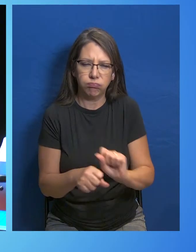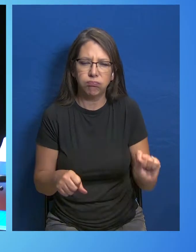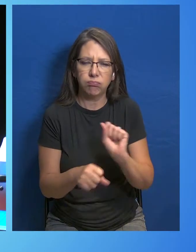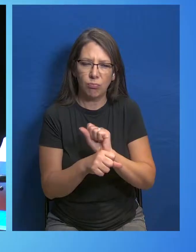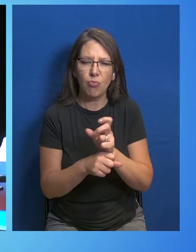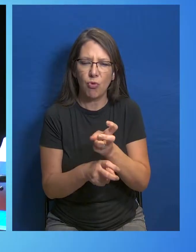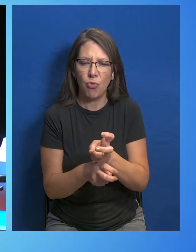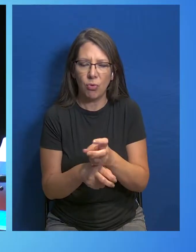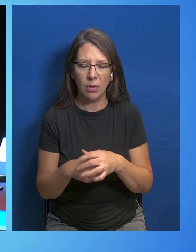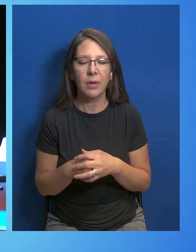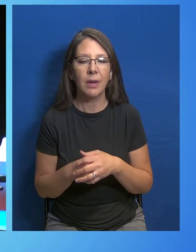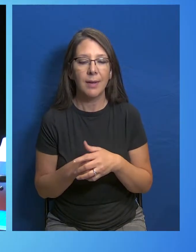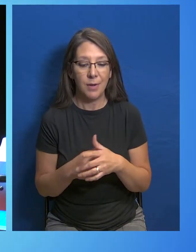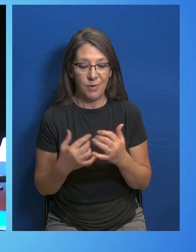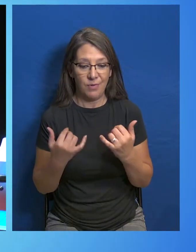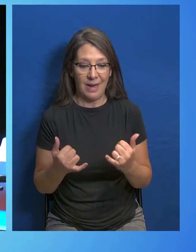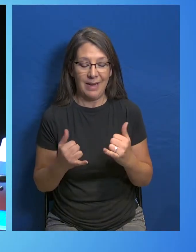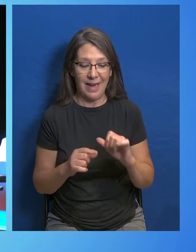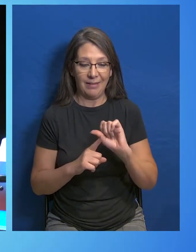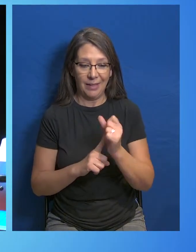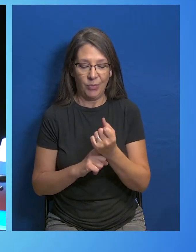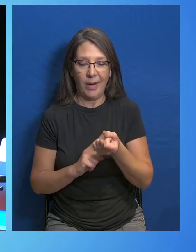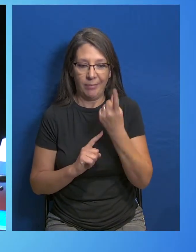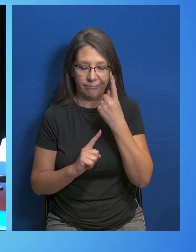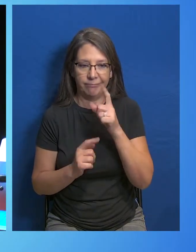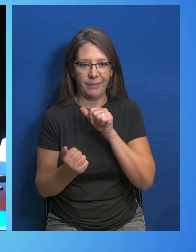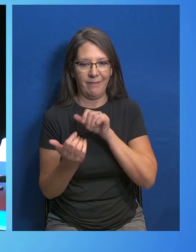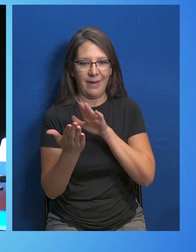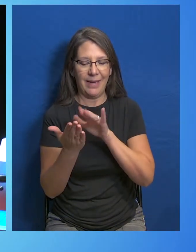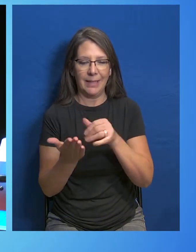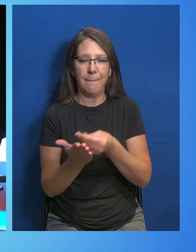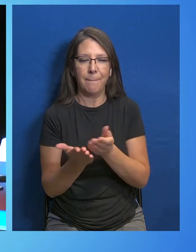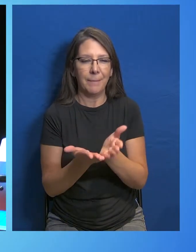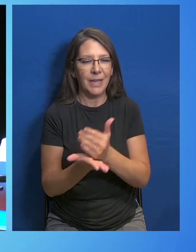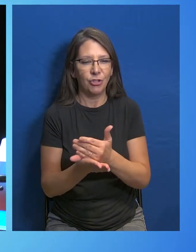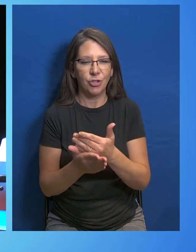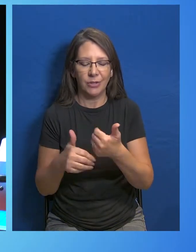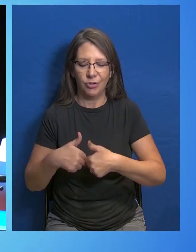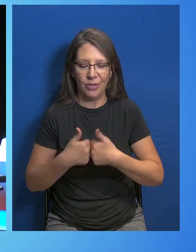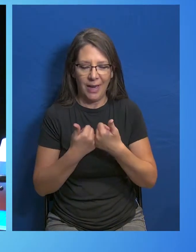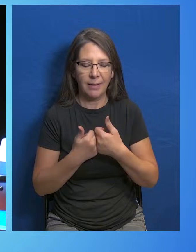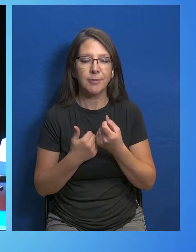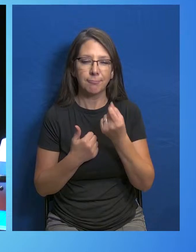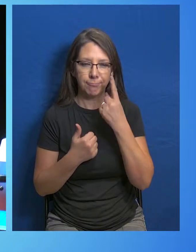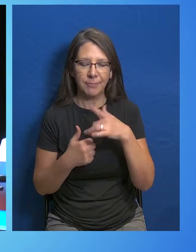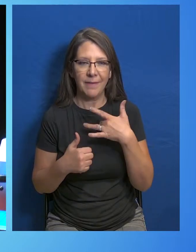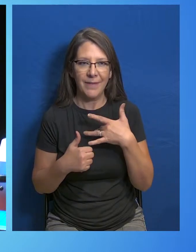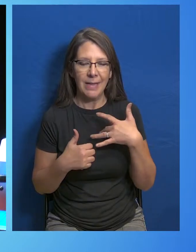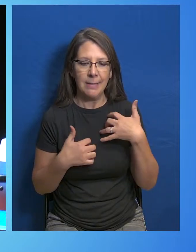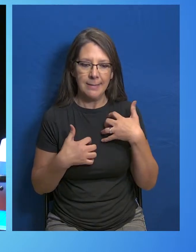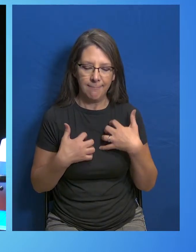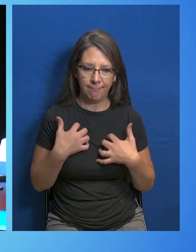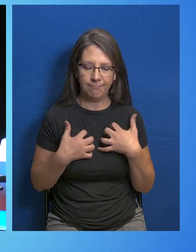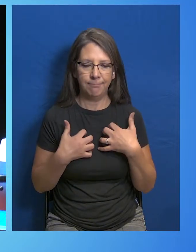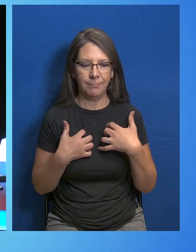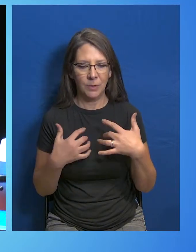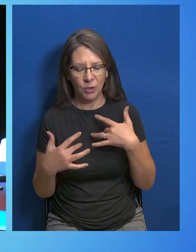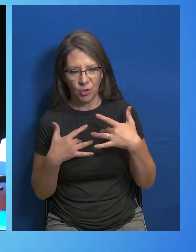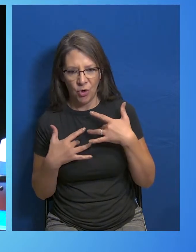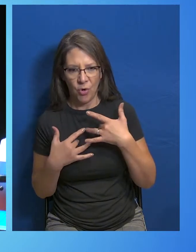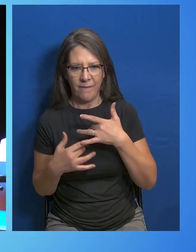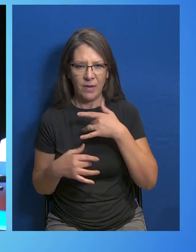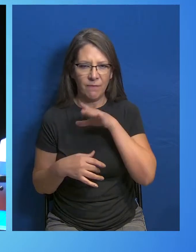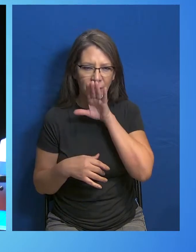current climate of dealing with the budgetary challenges, it has caused deep concern, frustration,